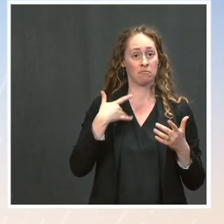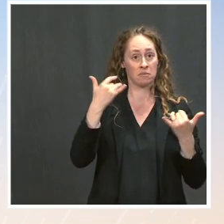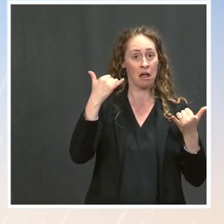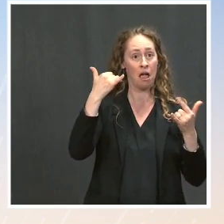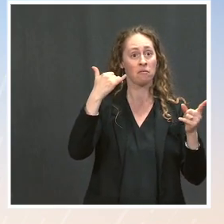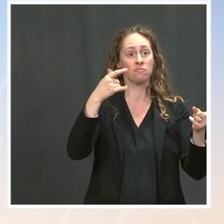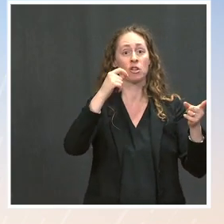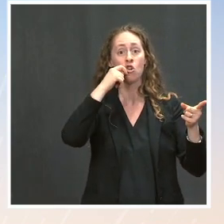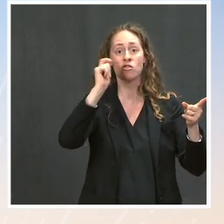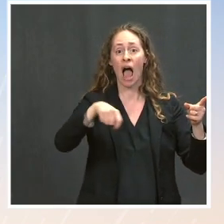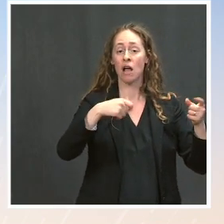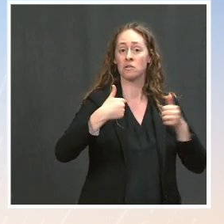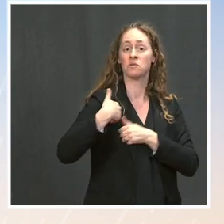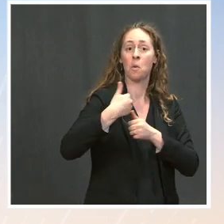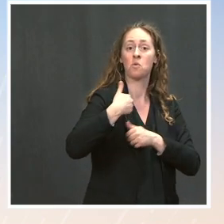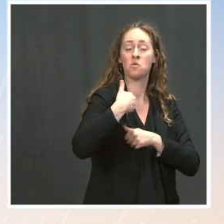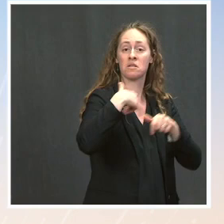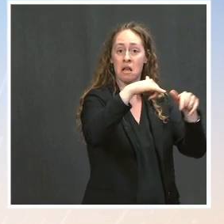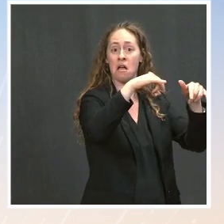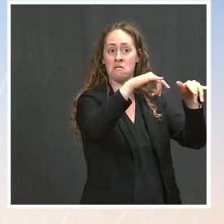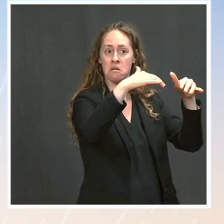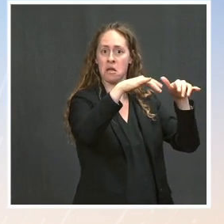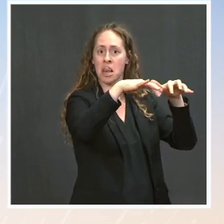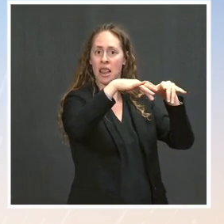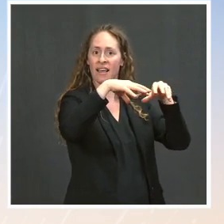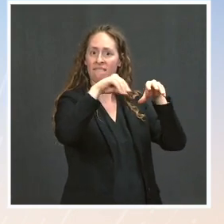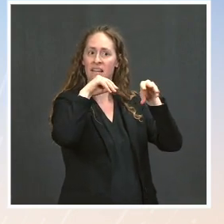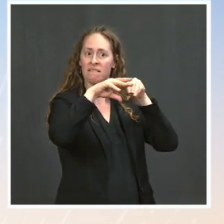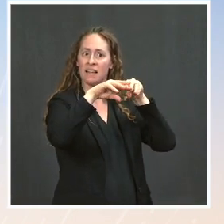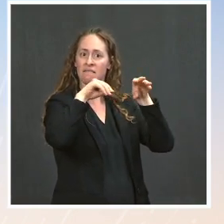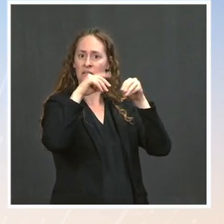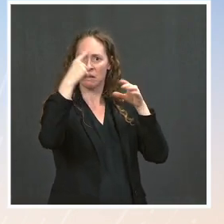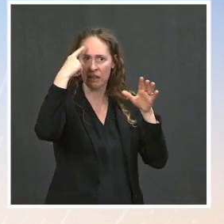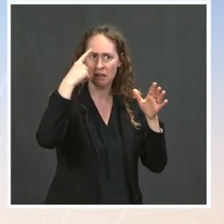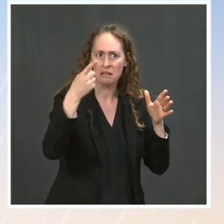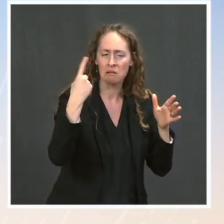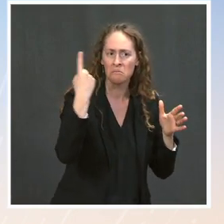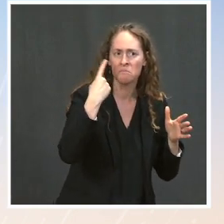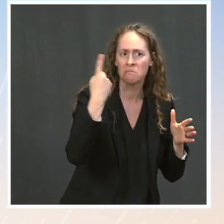I'm blissfully not in the mind of Vladimir Putin.